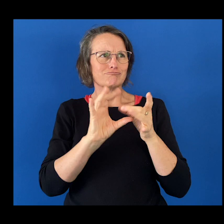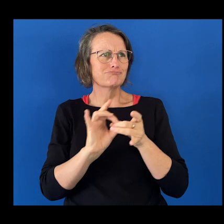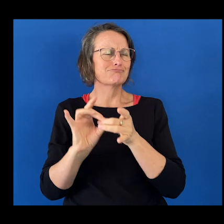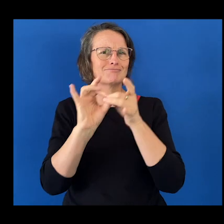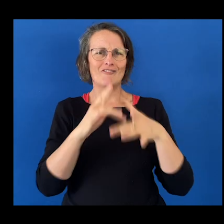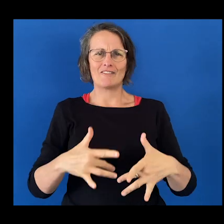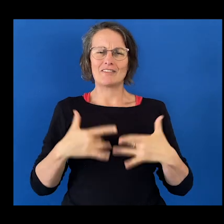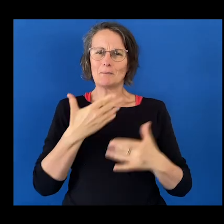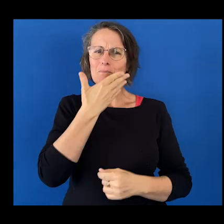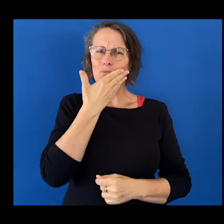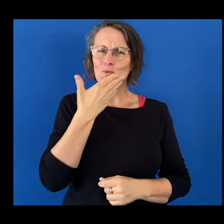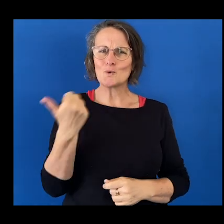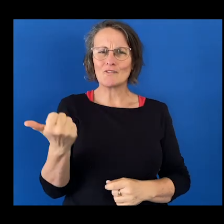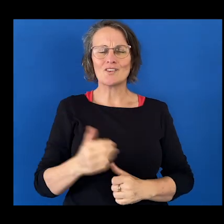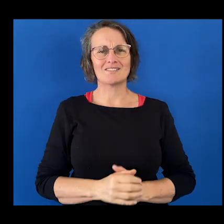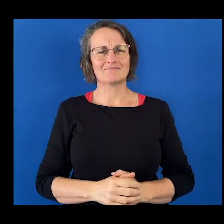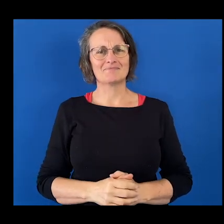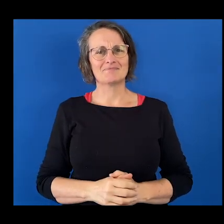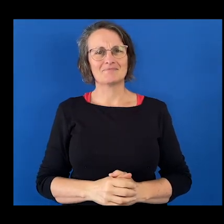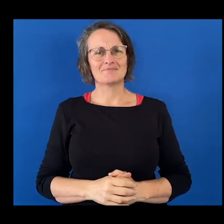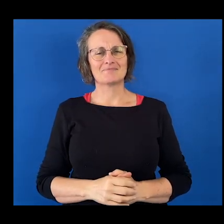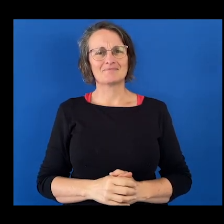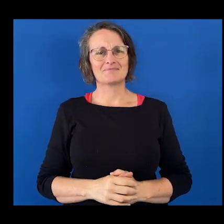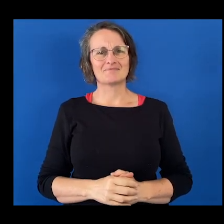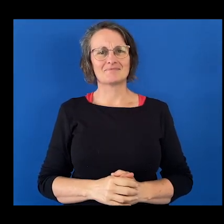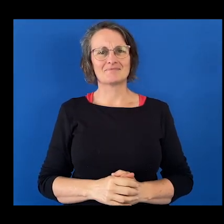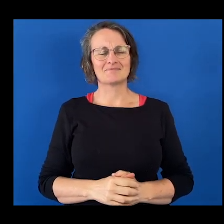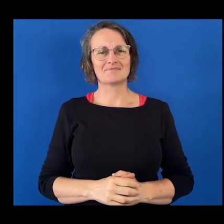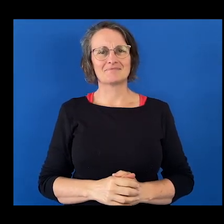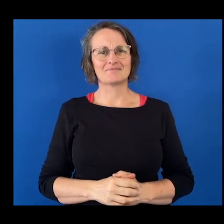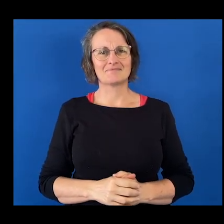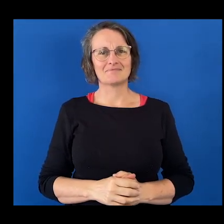that is a very beautiful aspect of working with tapa. And,